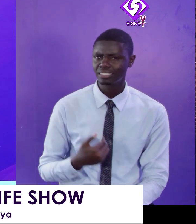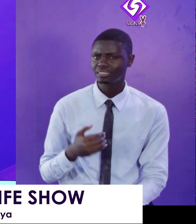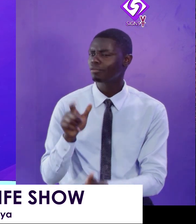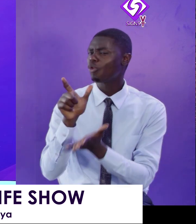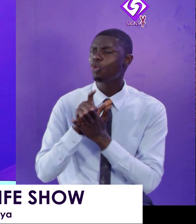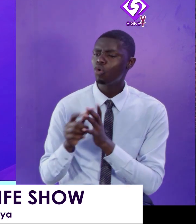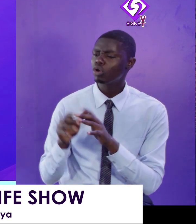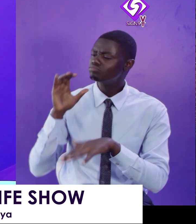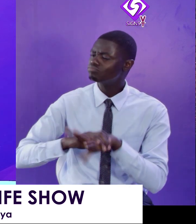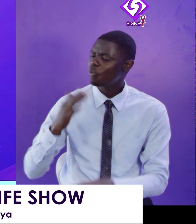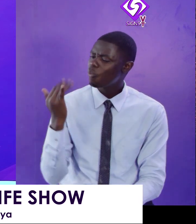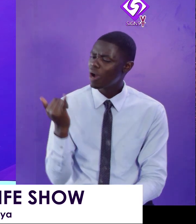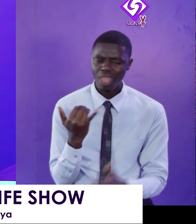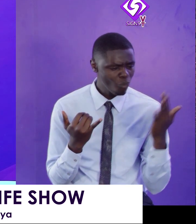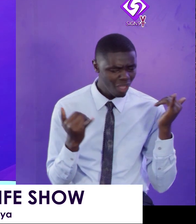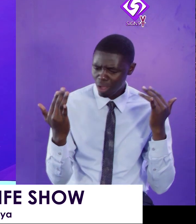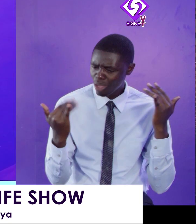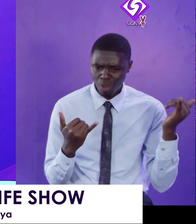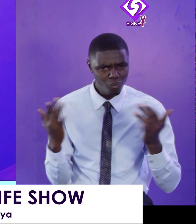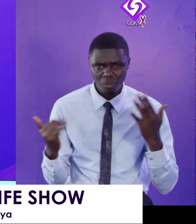get this debt and that debt and that debt?